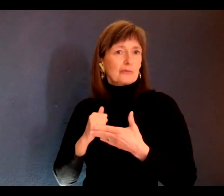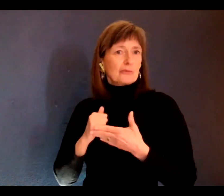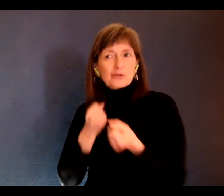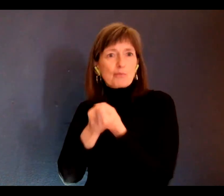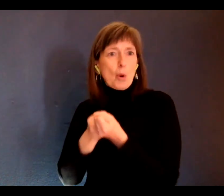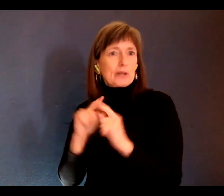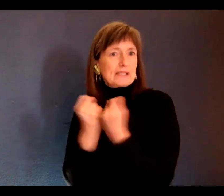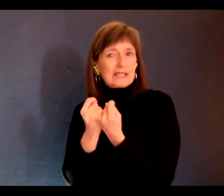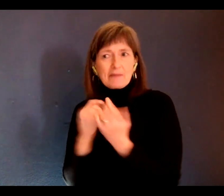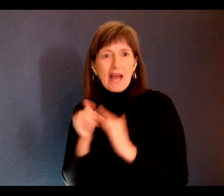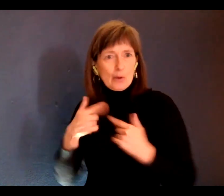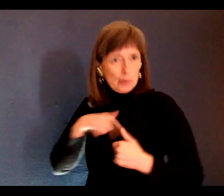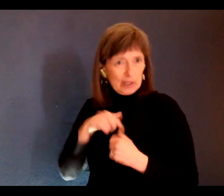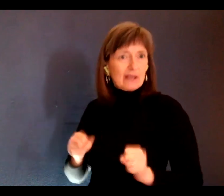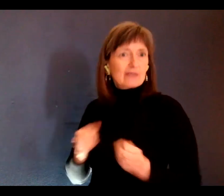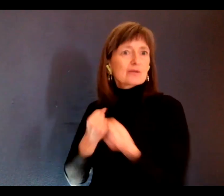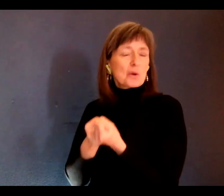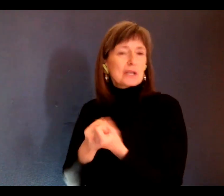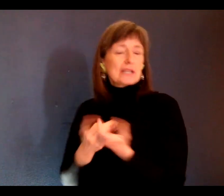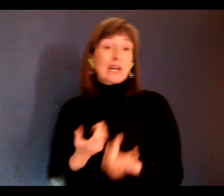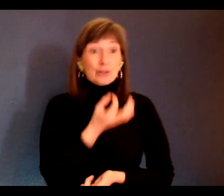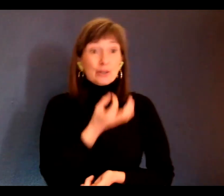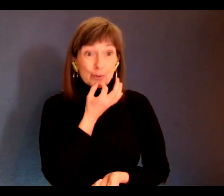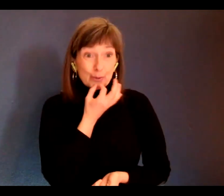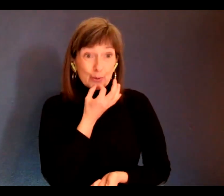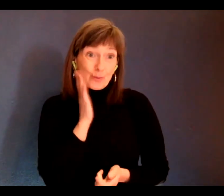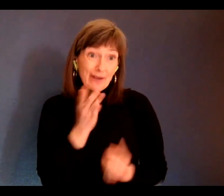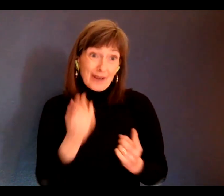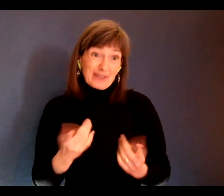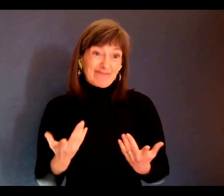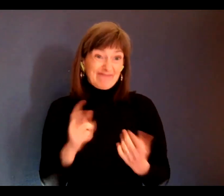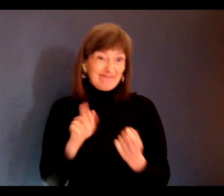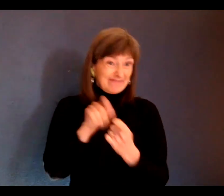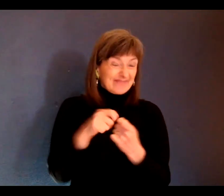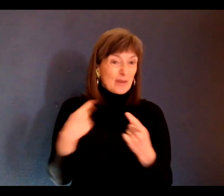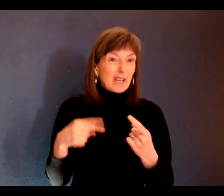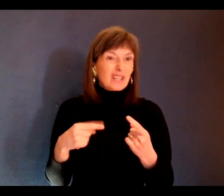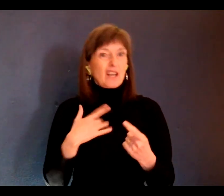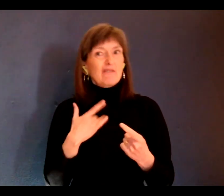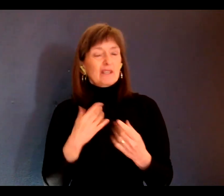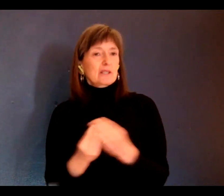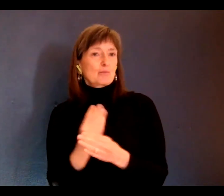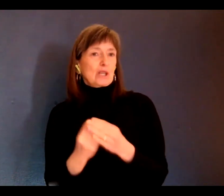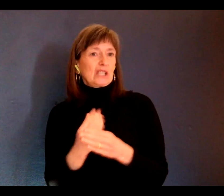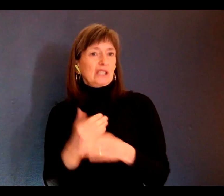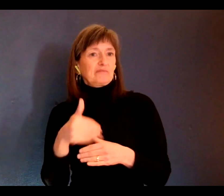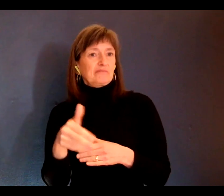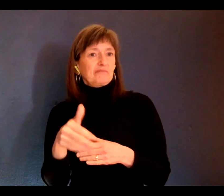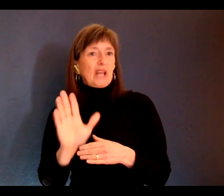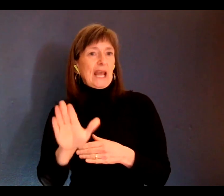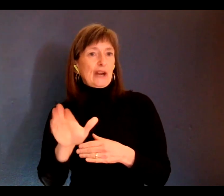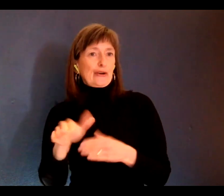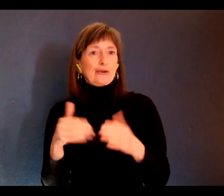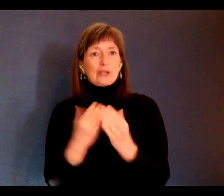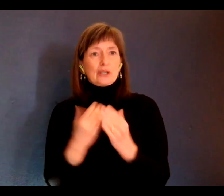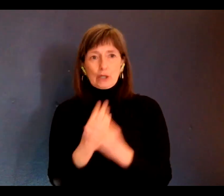yeah, it's coming soon. I can't give you an exact date, but I would anticipate later in the spring, we'd start to see some of that moving.